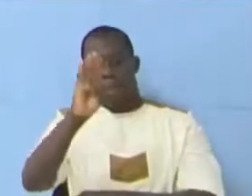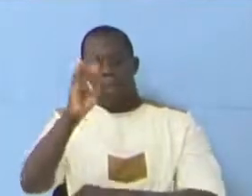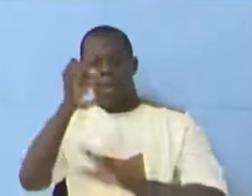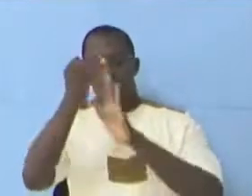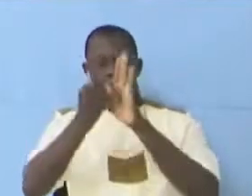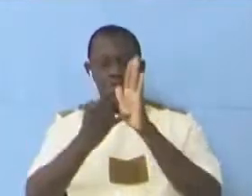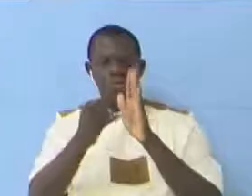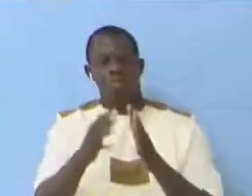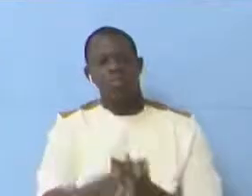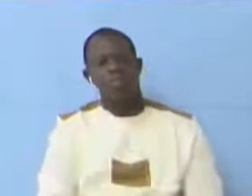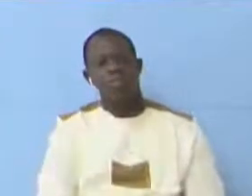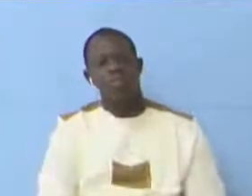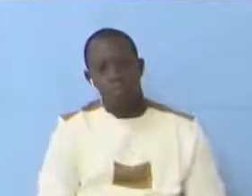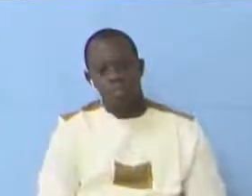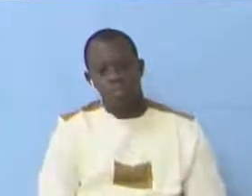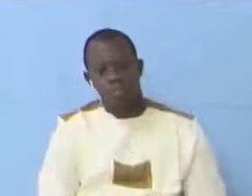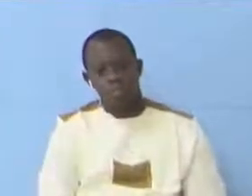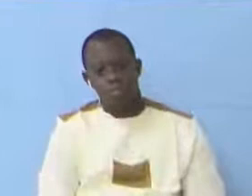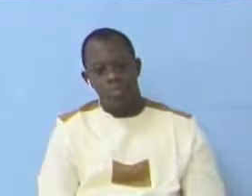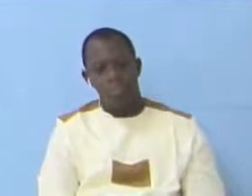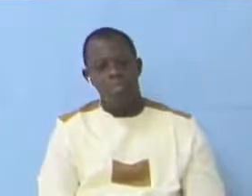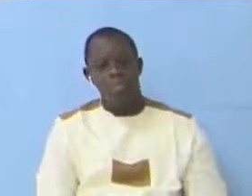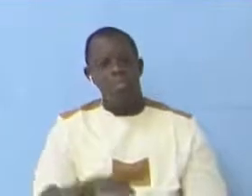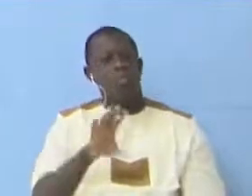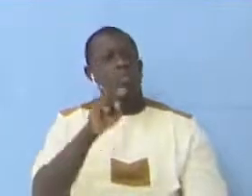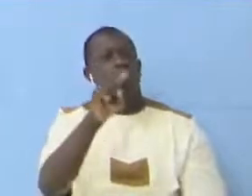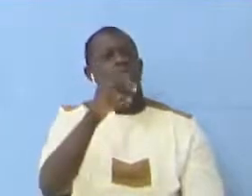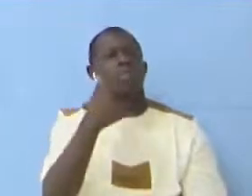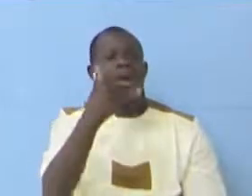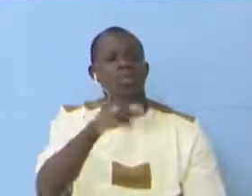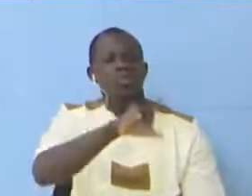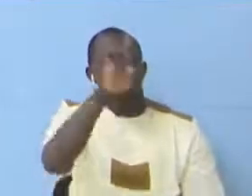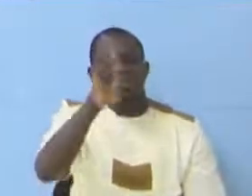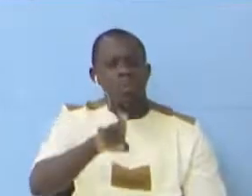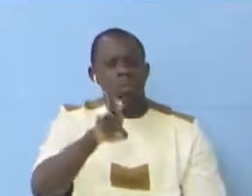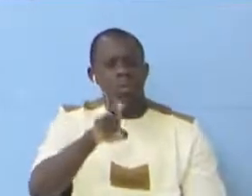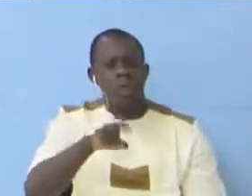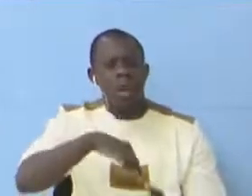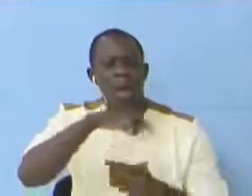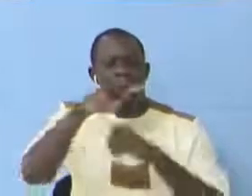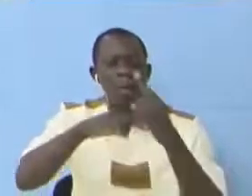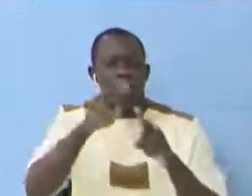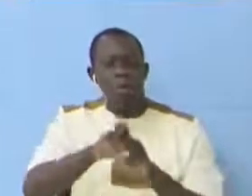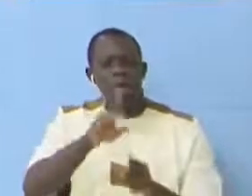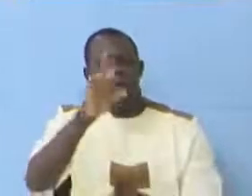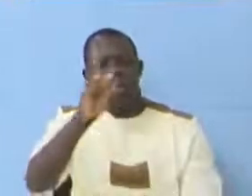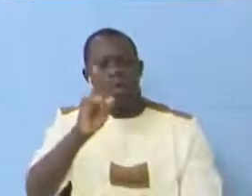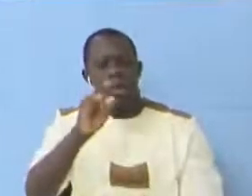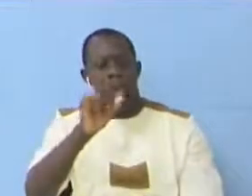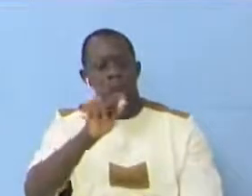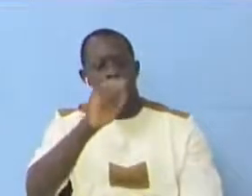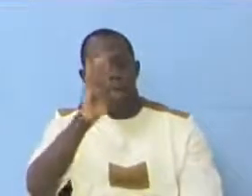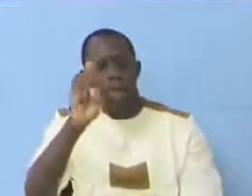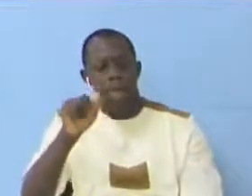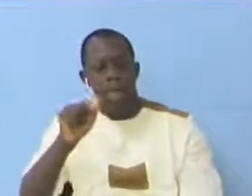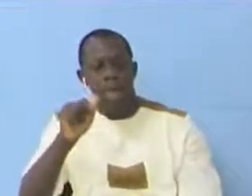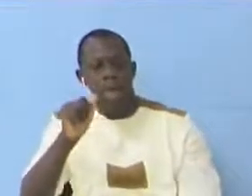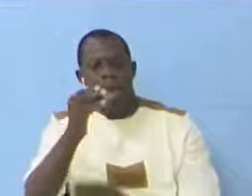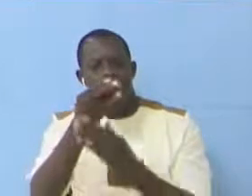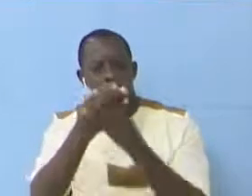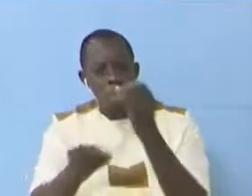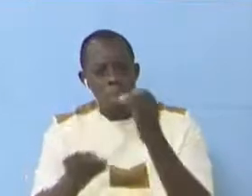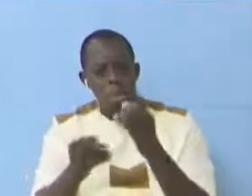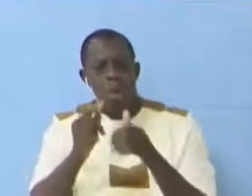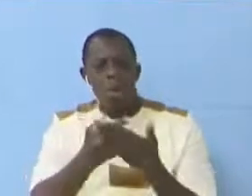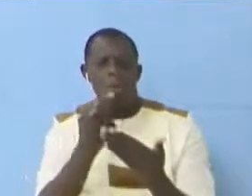Did you raise any questions about that? About Daba's escape or